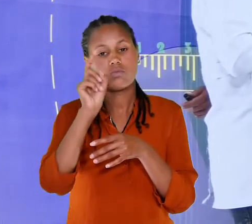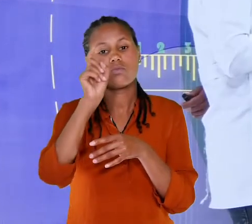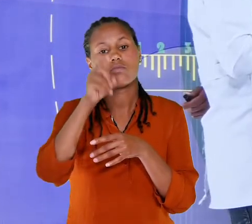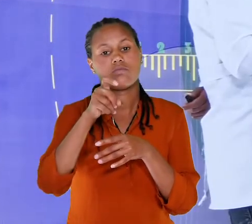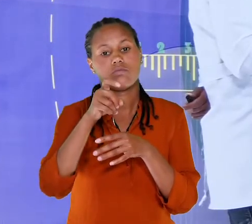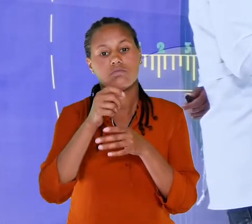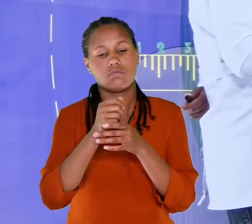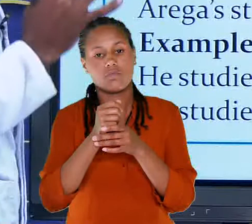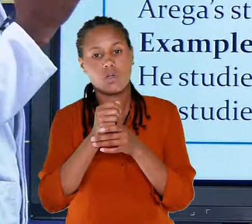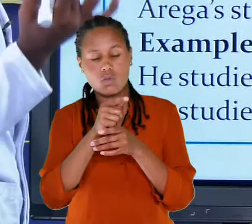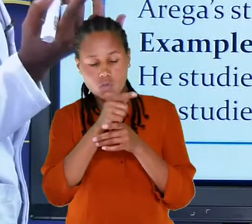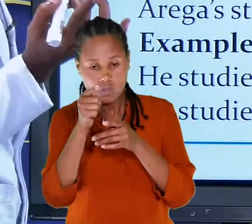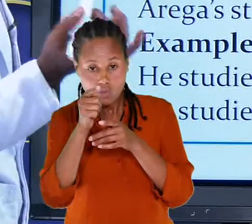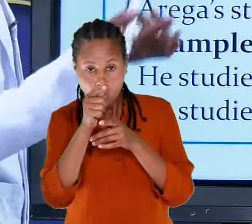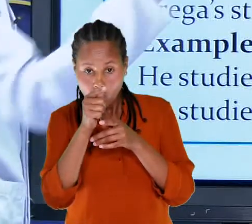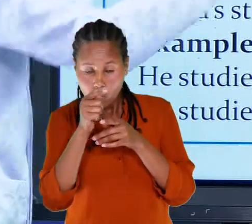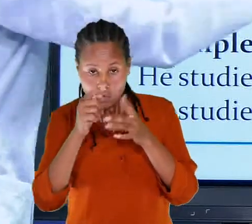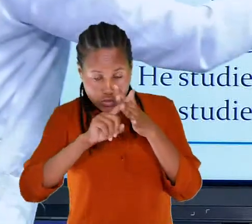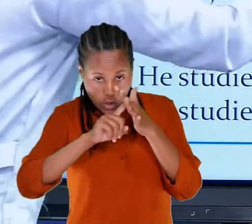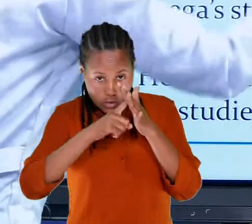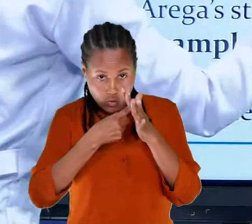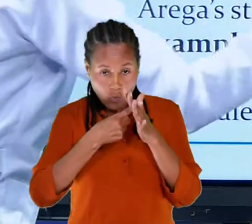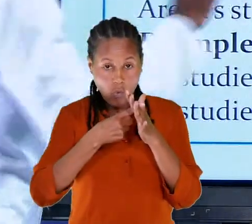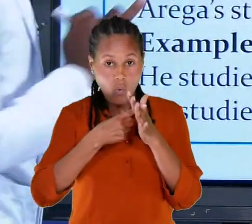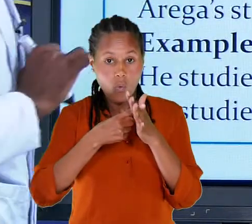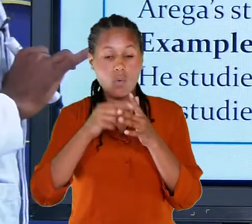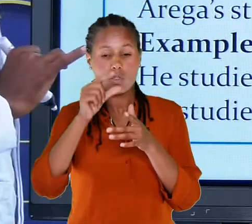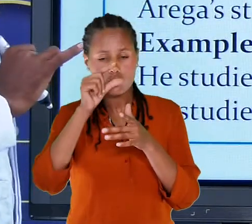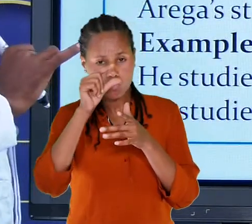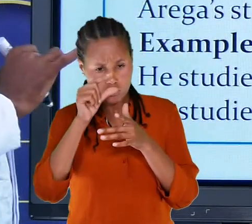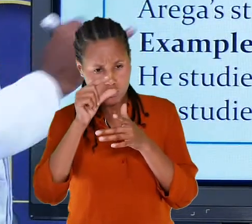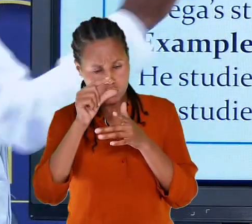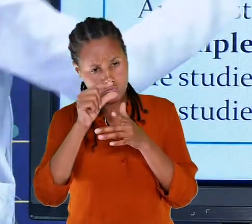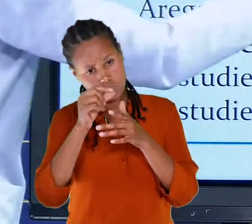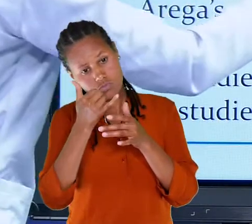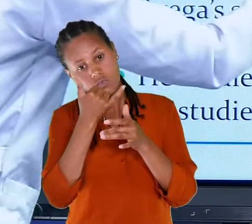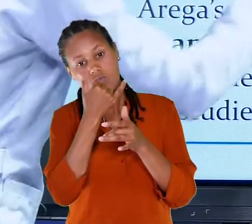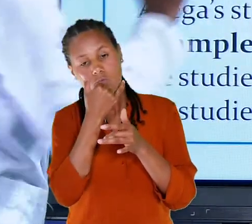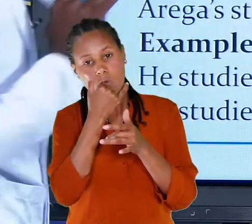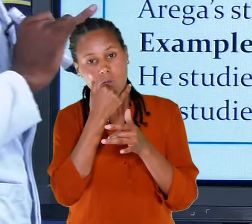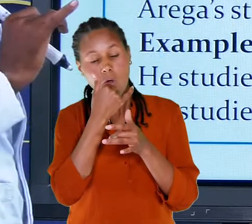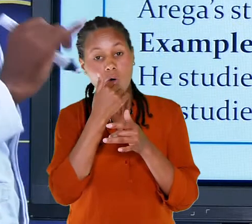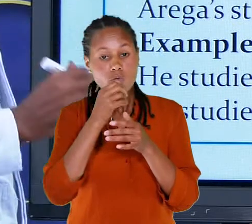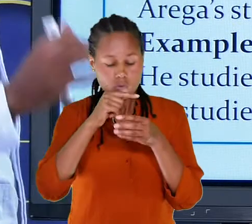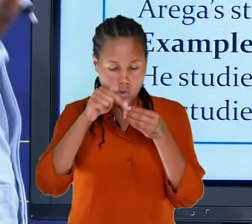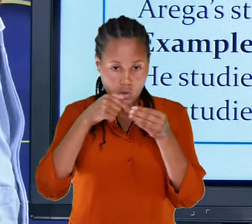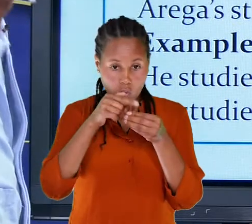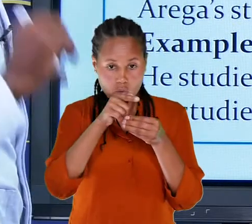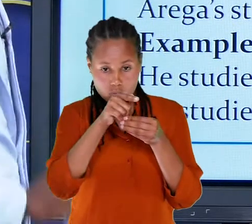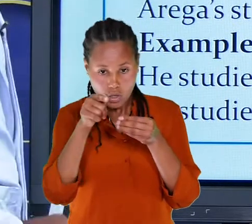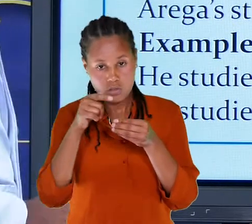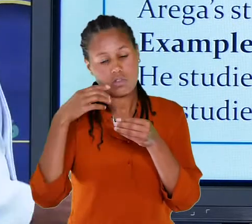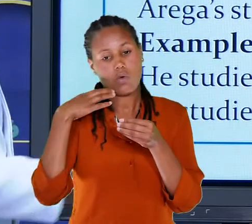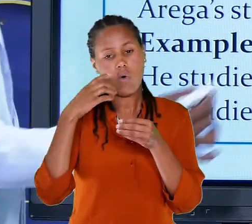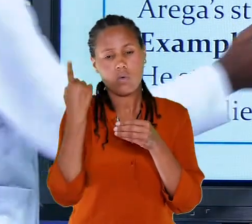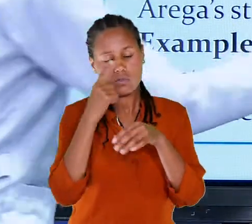letter, maybe you are not in the right way. If you start from capital letter, you are right.